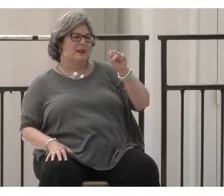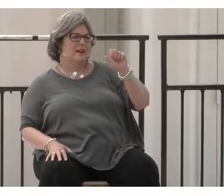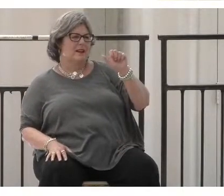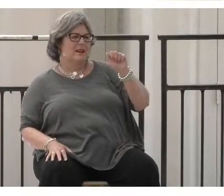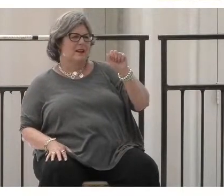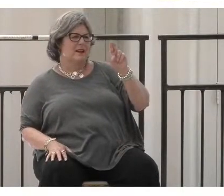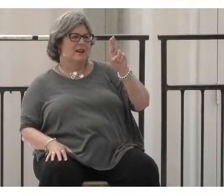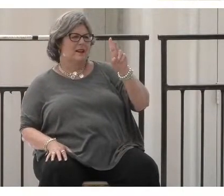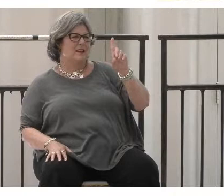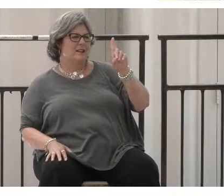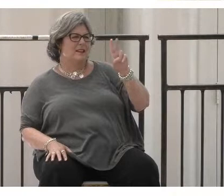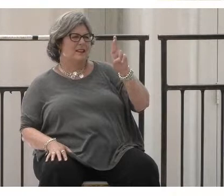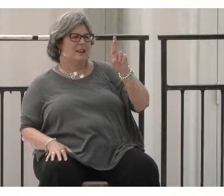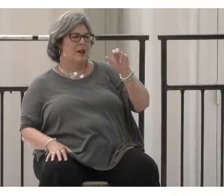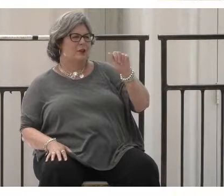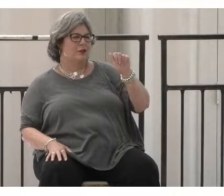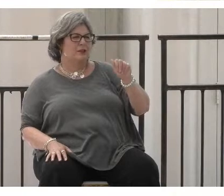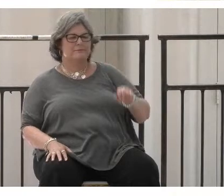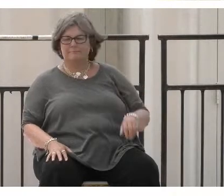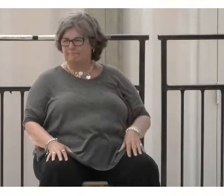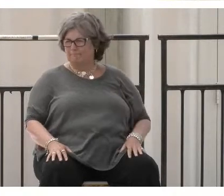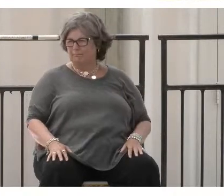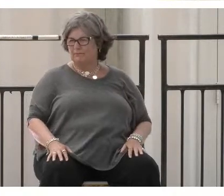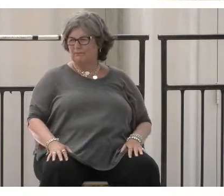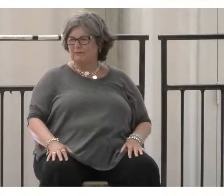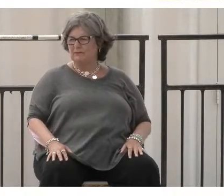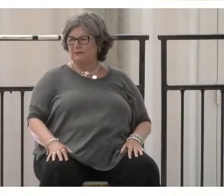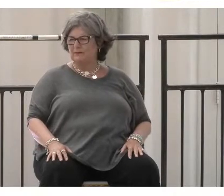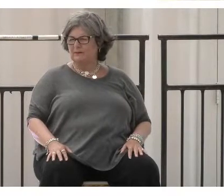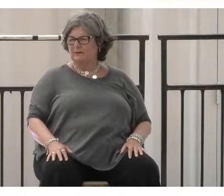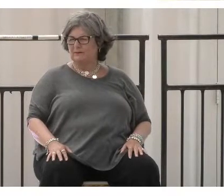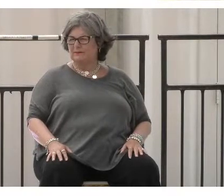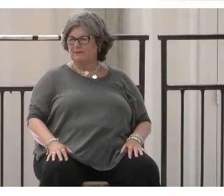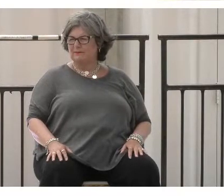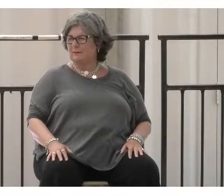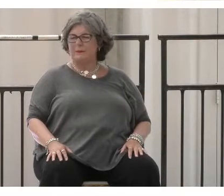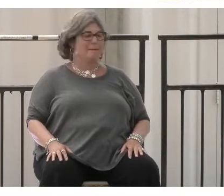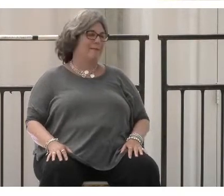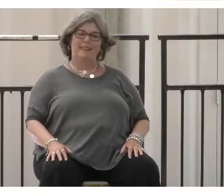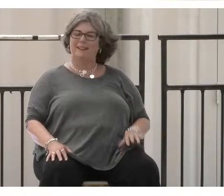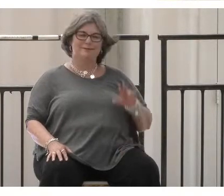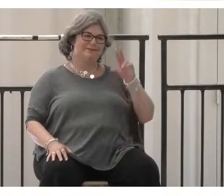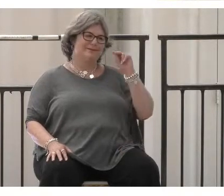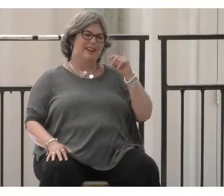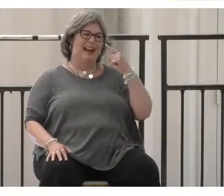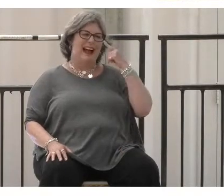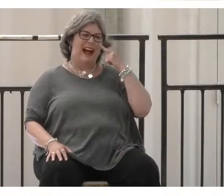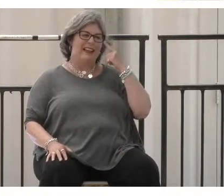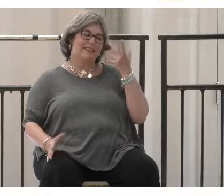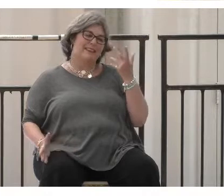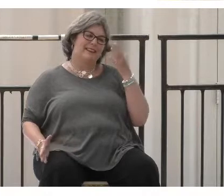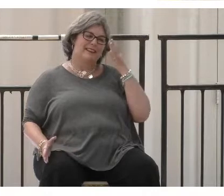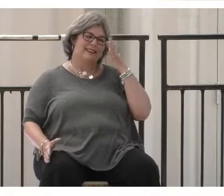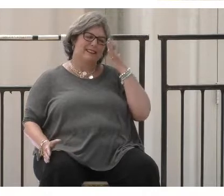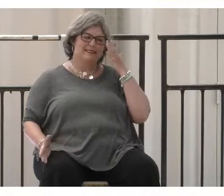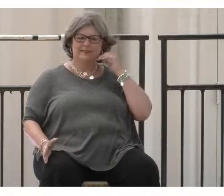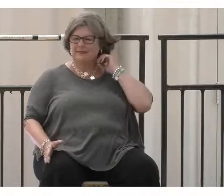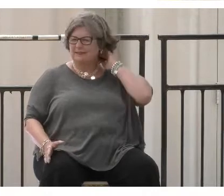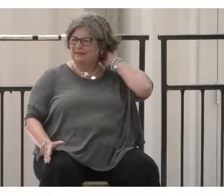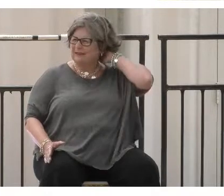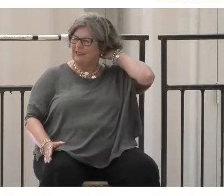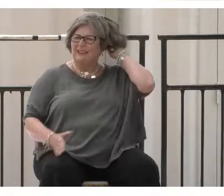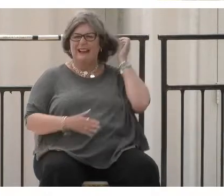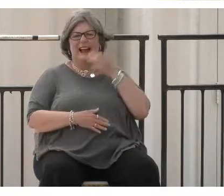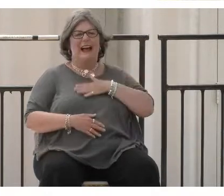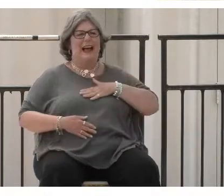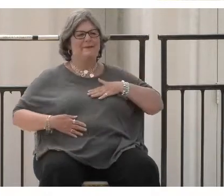to this, or from your own perspective? No, I think it's, I can add, in a sense, I'm